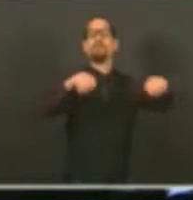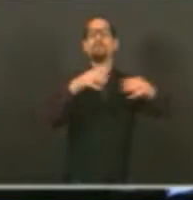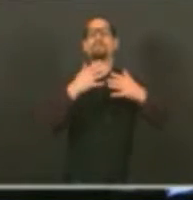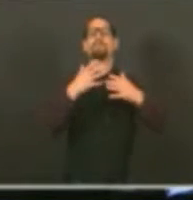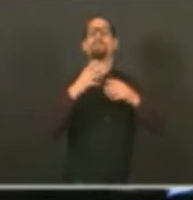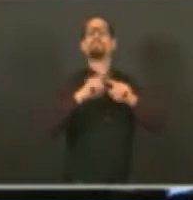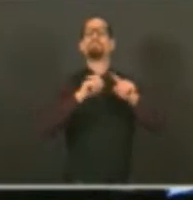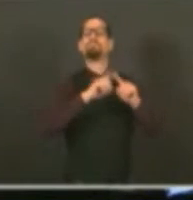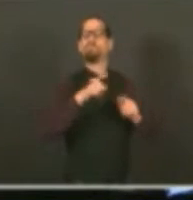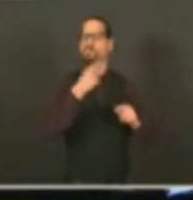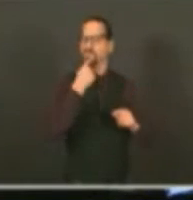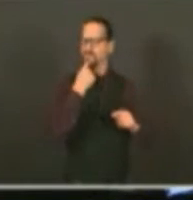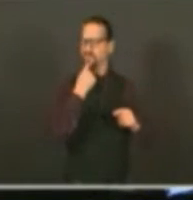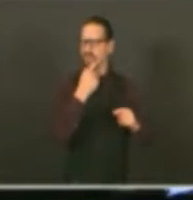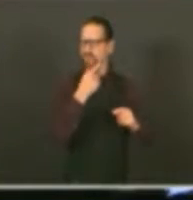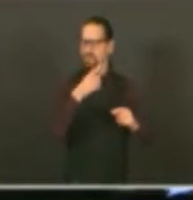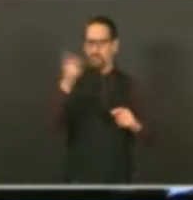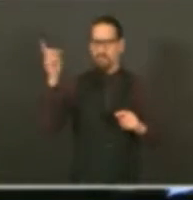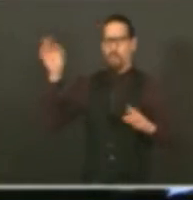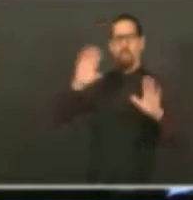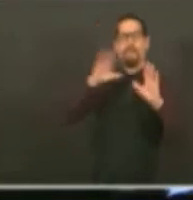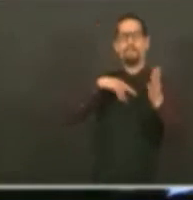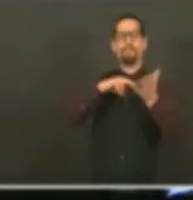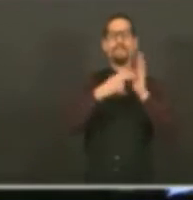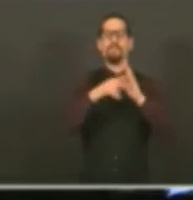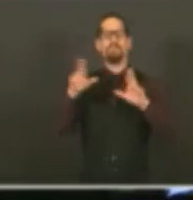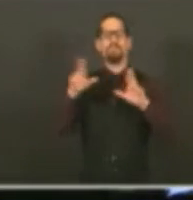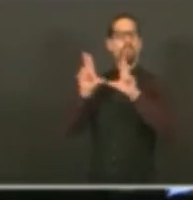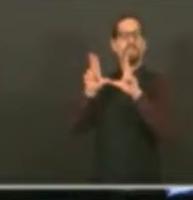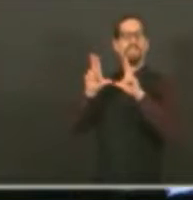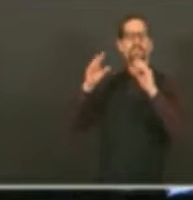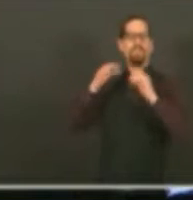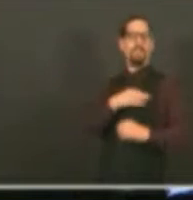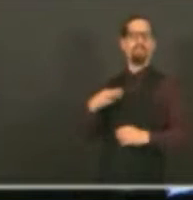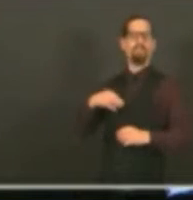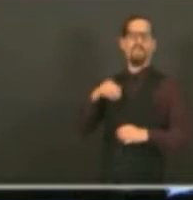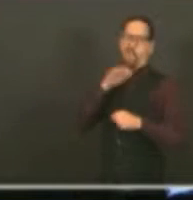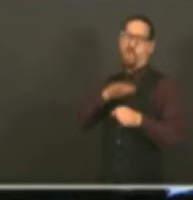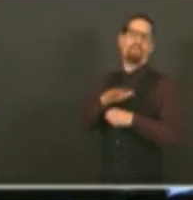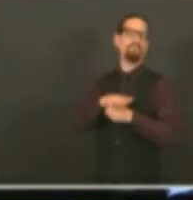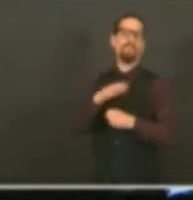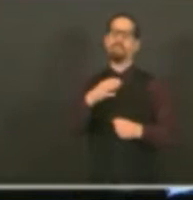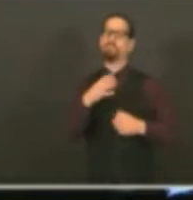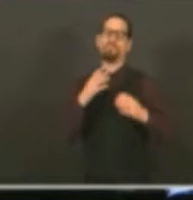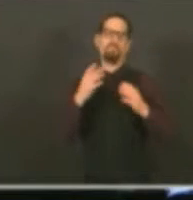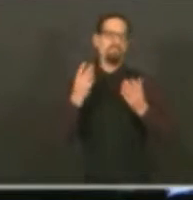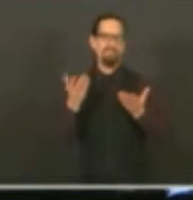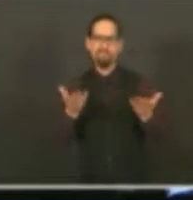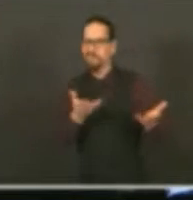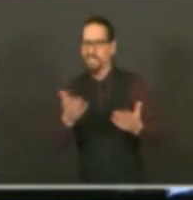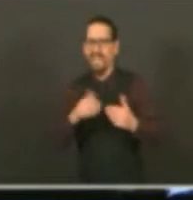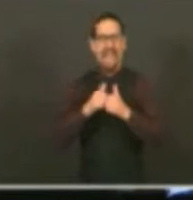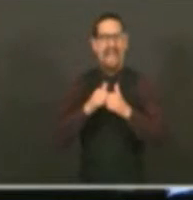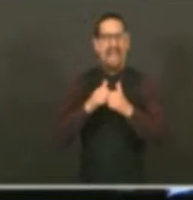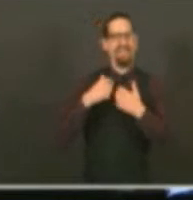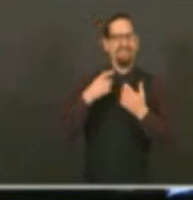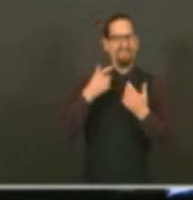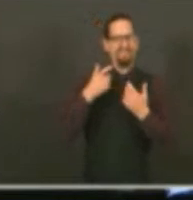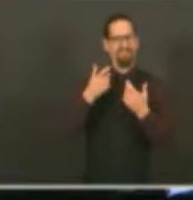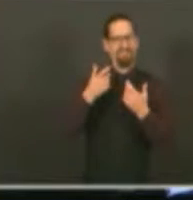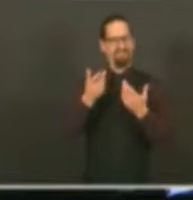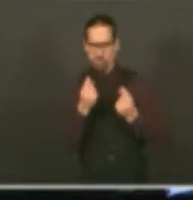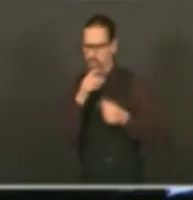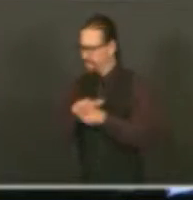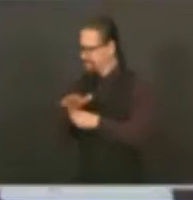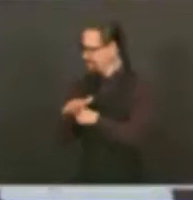staffing shortages. So how do you square the two there in your pointed message, and are you doing anything to sort of help those school districts get more staffing in